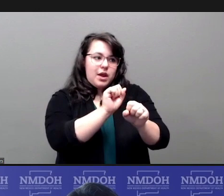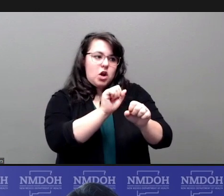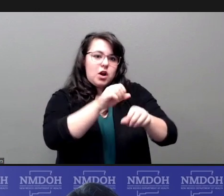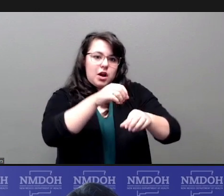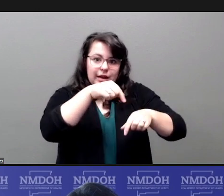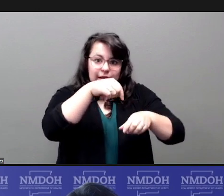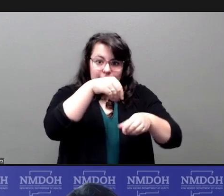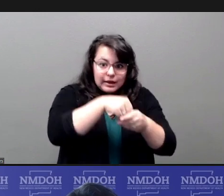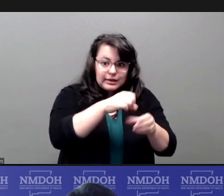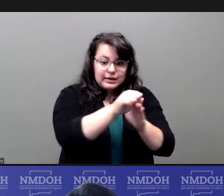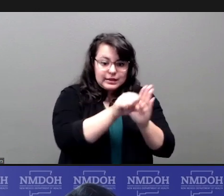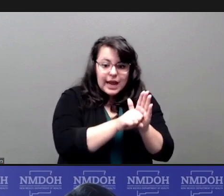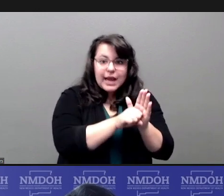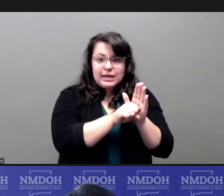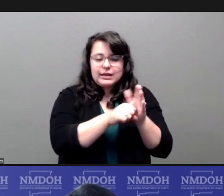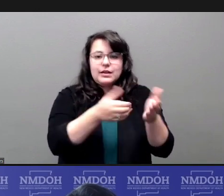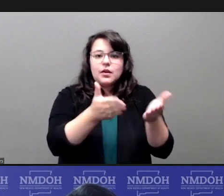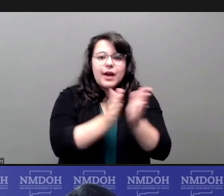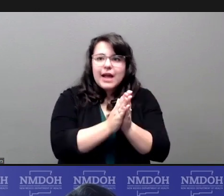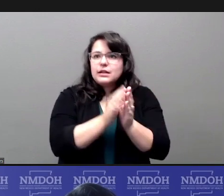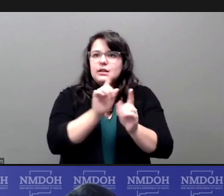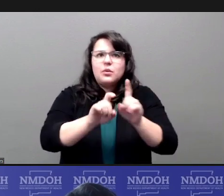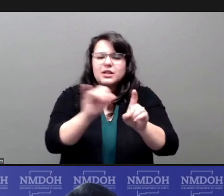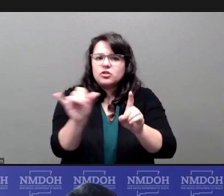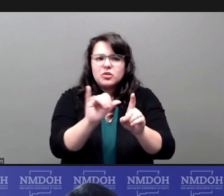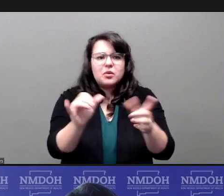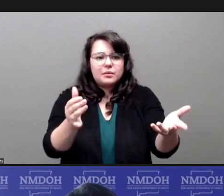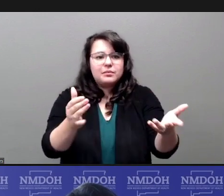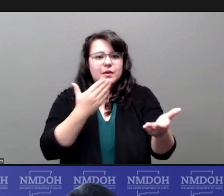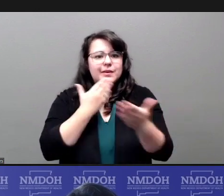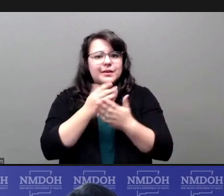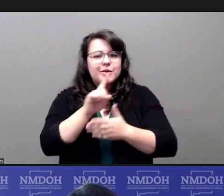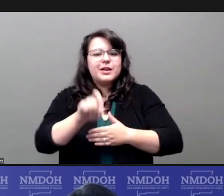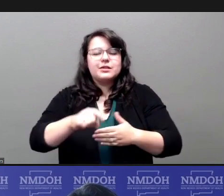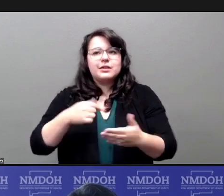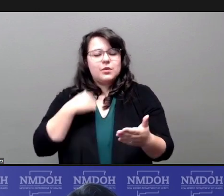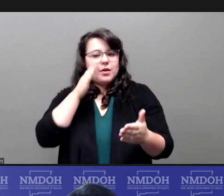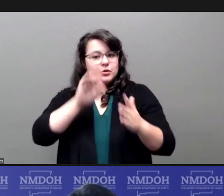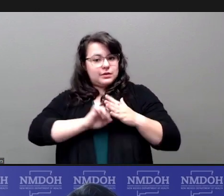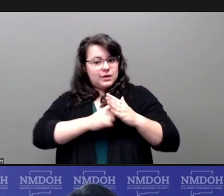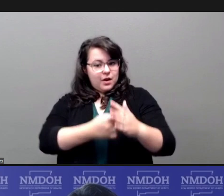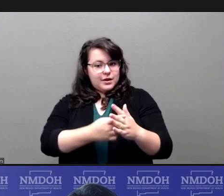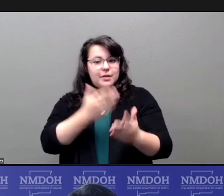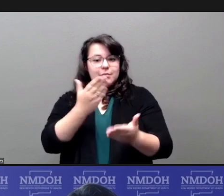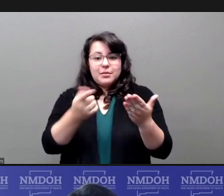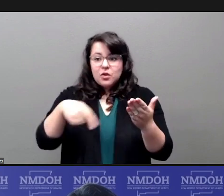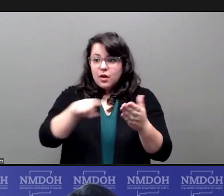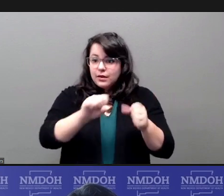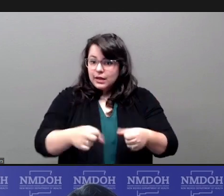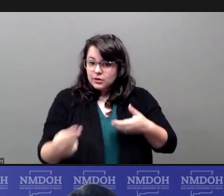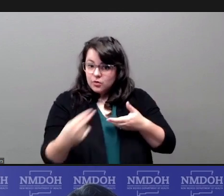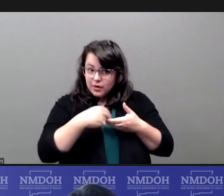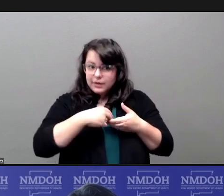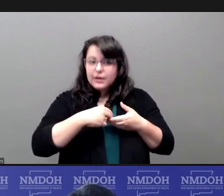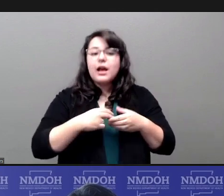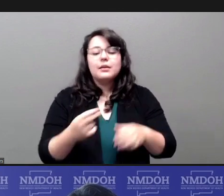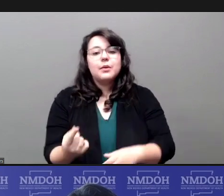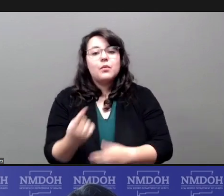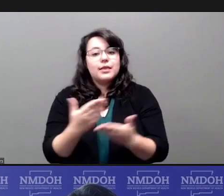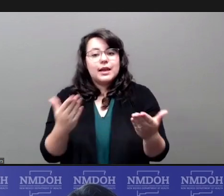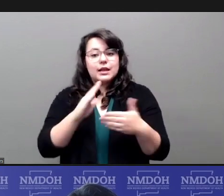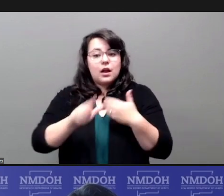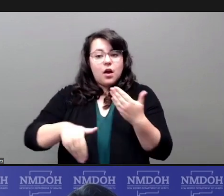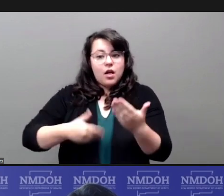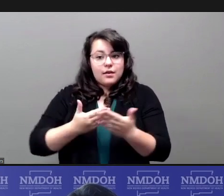single employee is asking these questions too. So I'll start, and anybody else can feel free to jump in. One thing is that us all